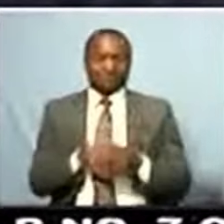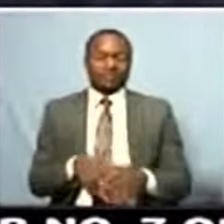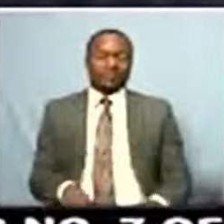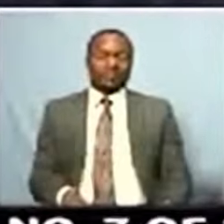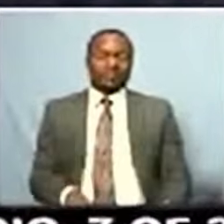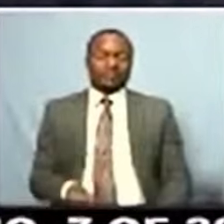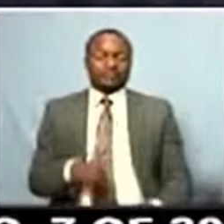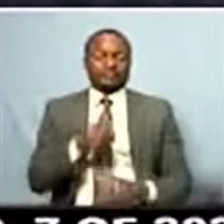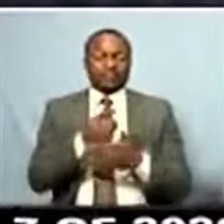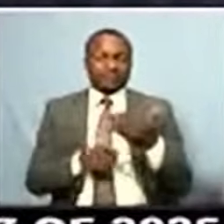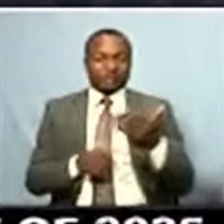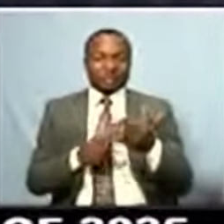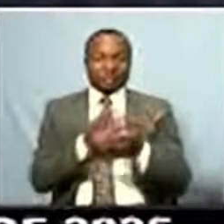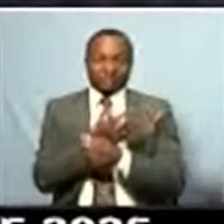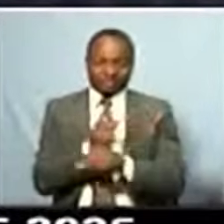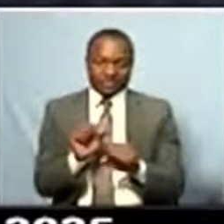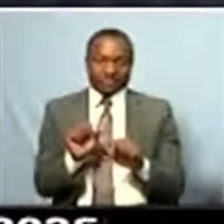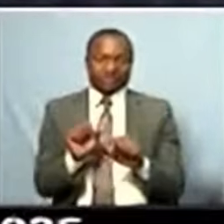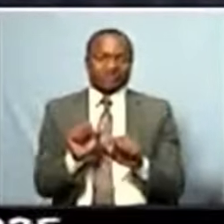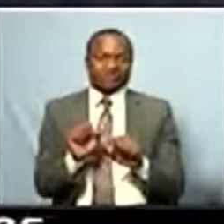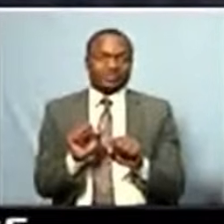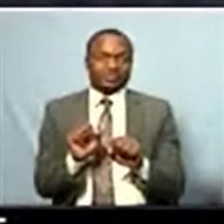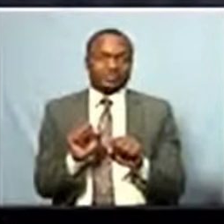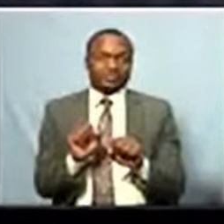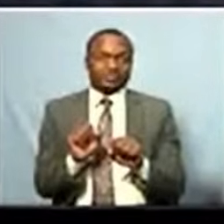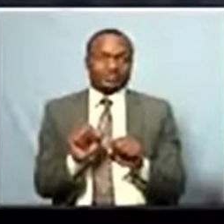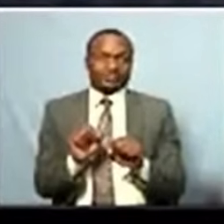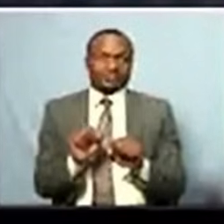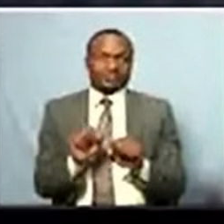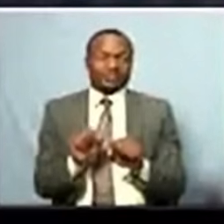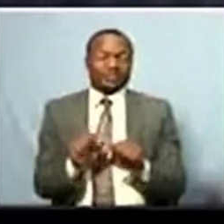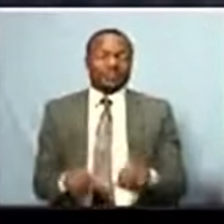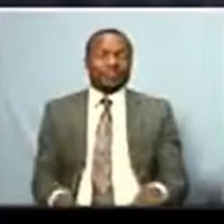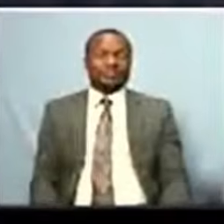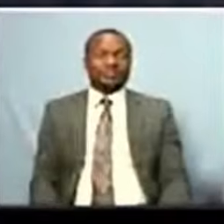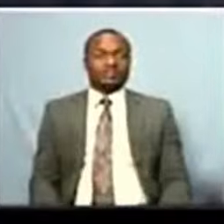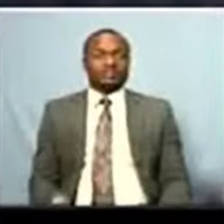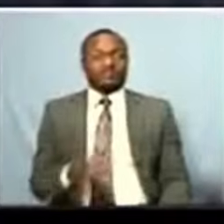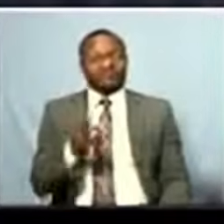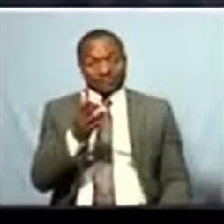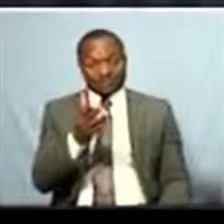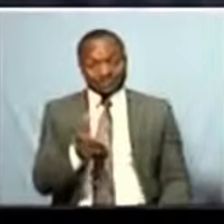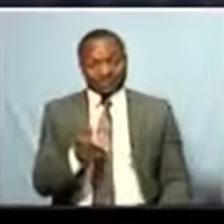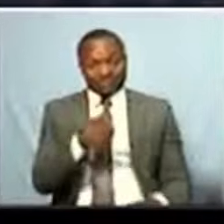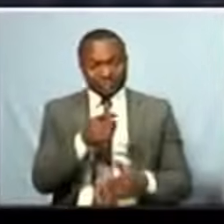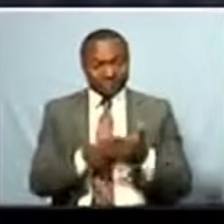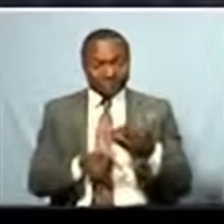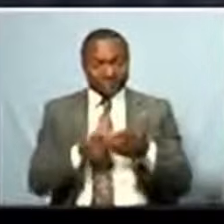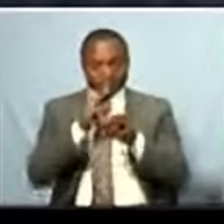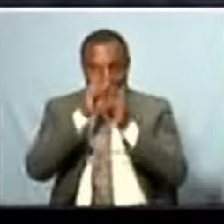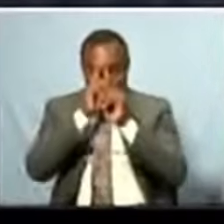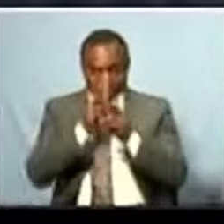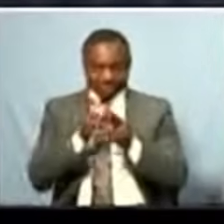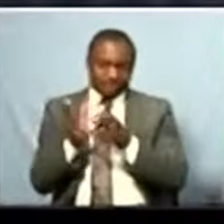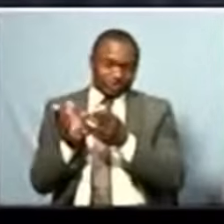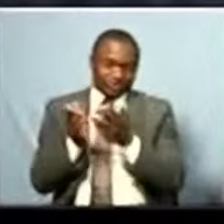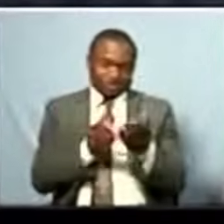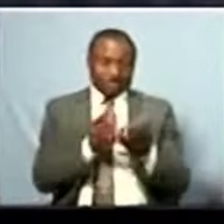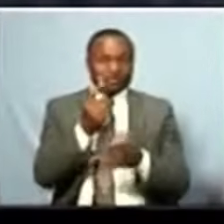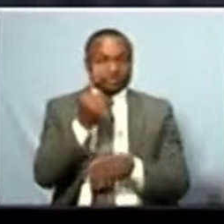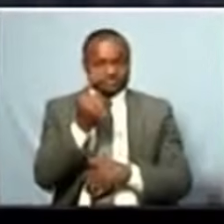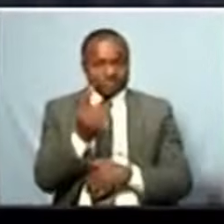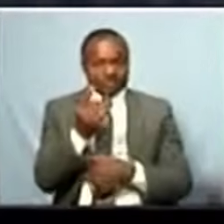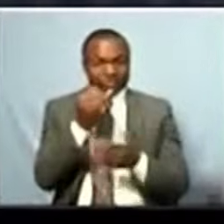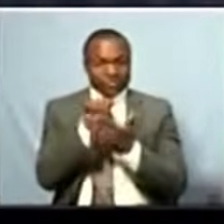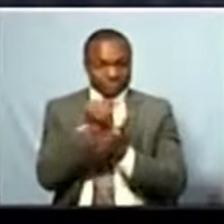really what is being cured. As much as there is actually what actually the Honorable has raised is actually one of